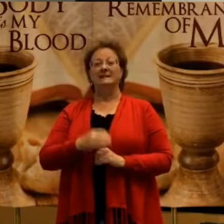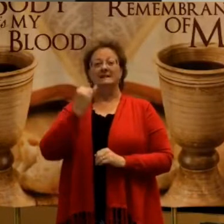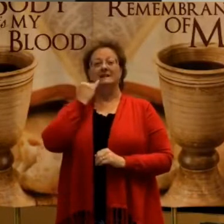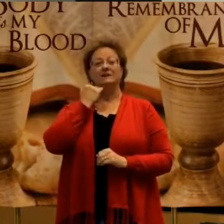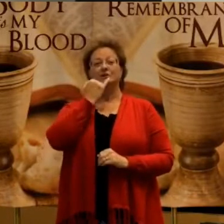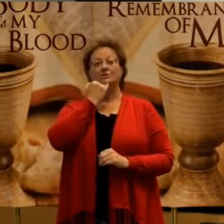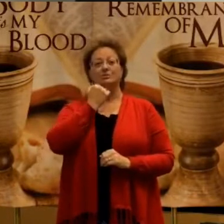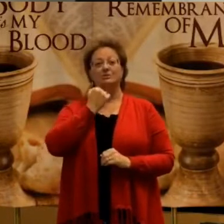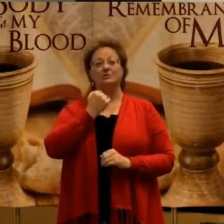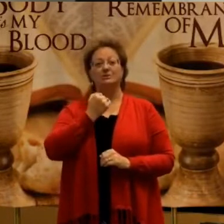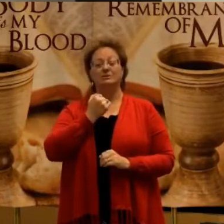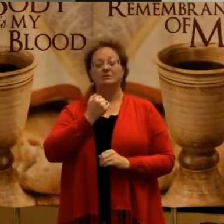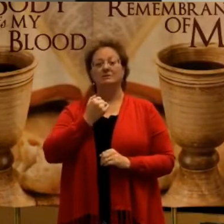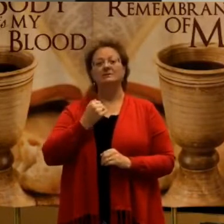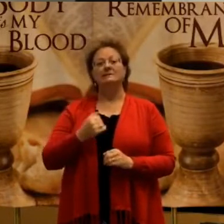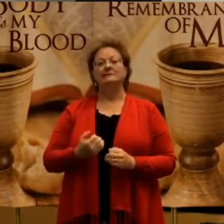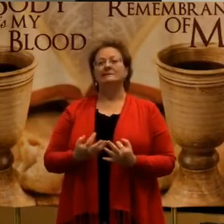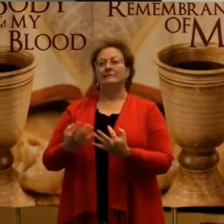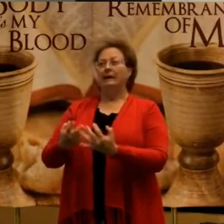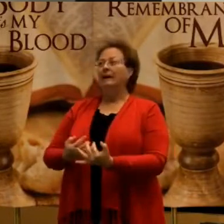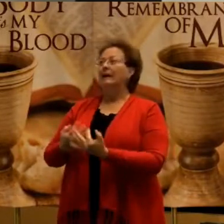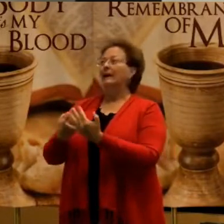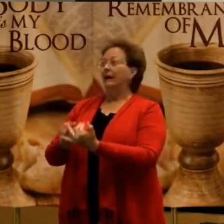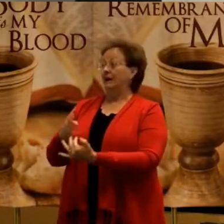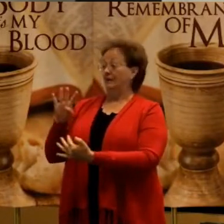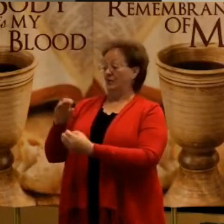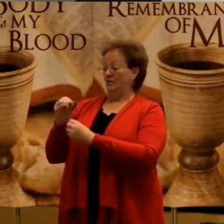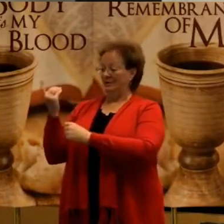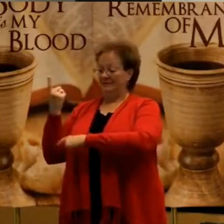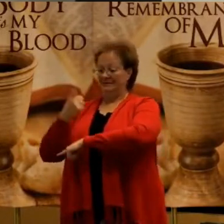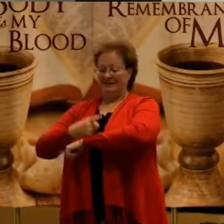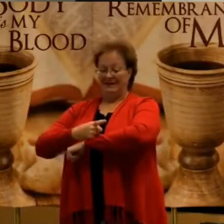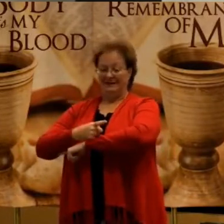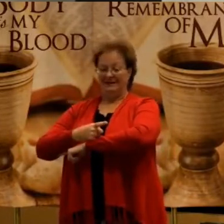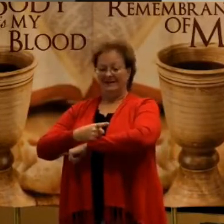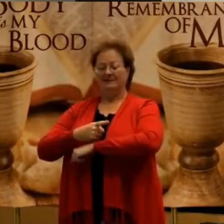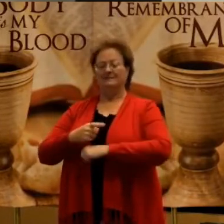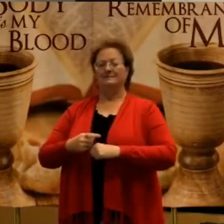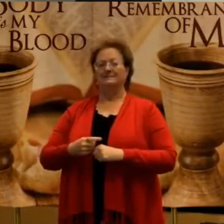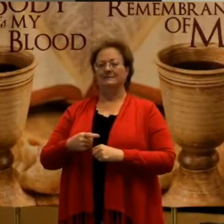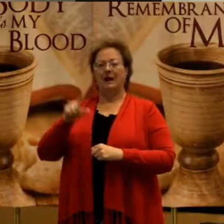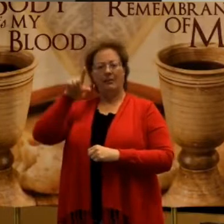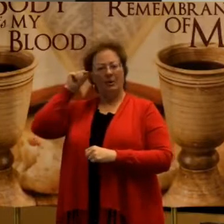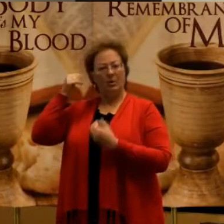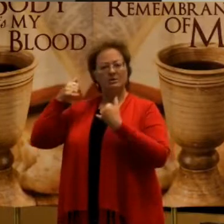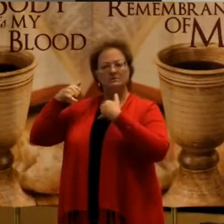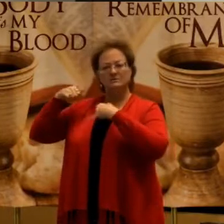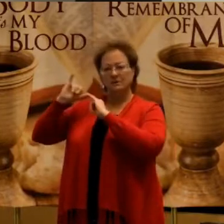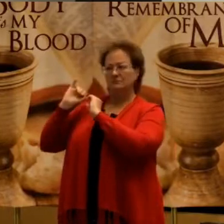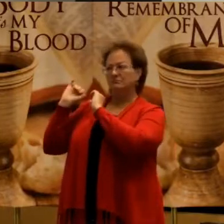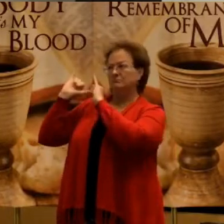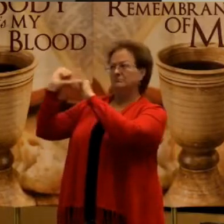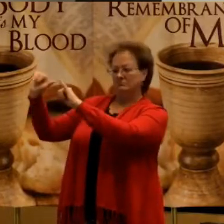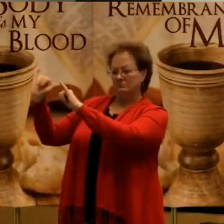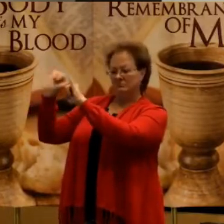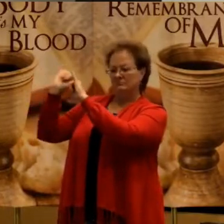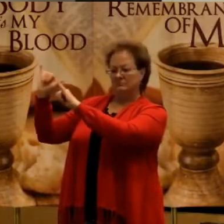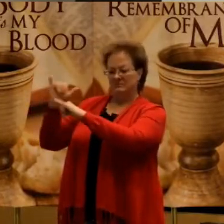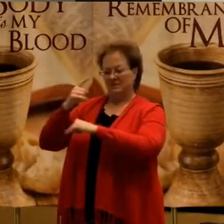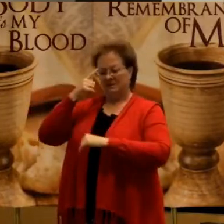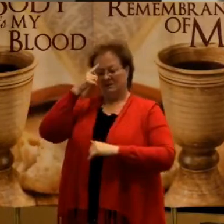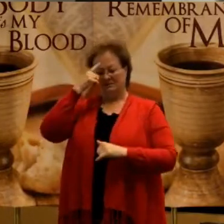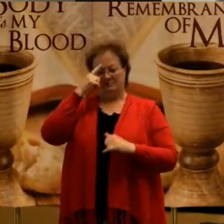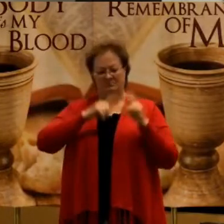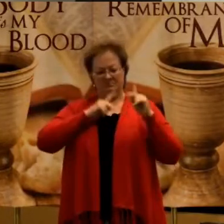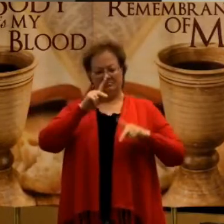Moses still hadn't come down from the mountain, they decided they could wait no longer. It was time to take things into their own hands. When the